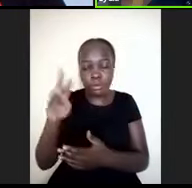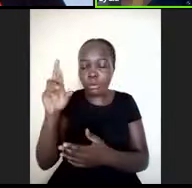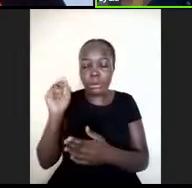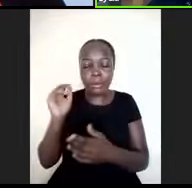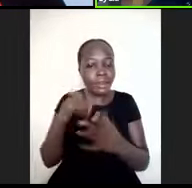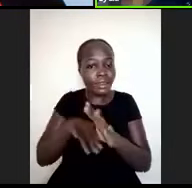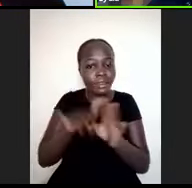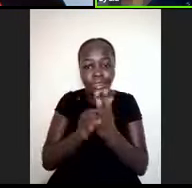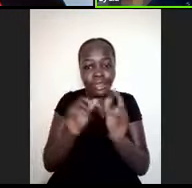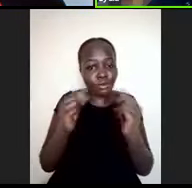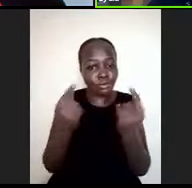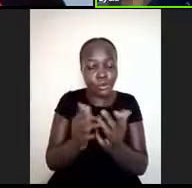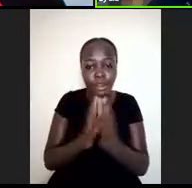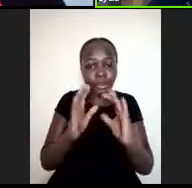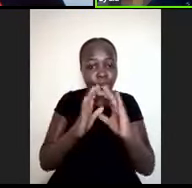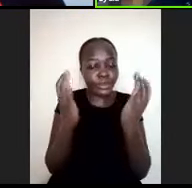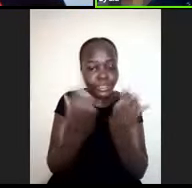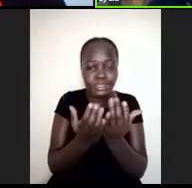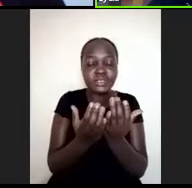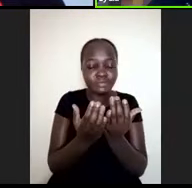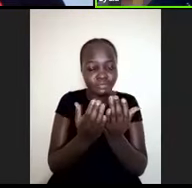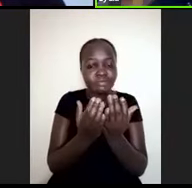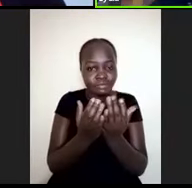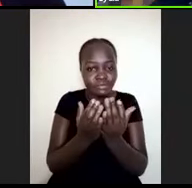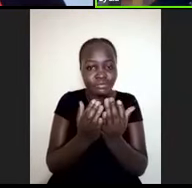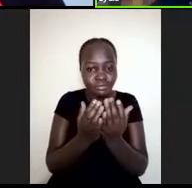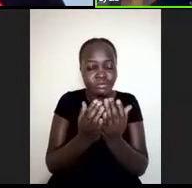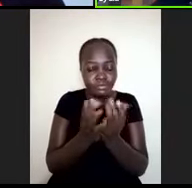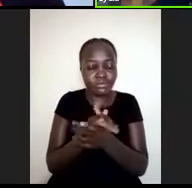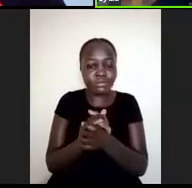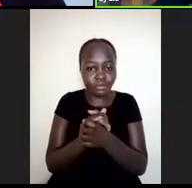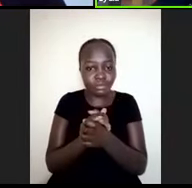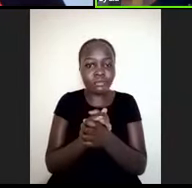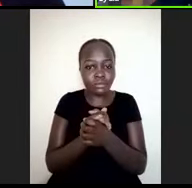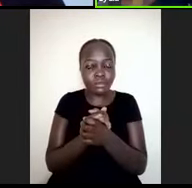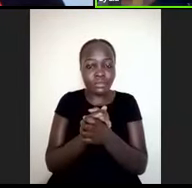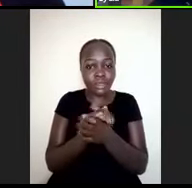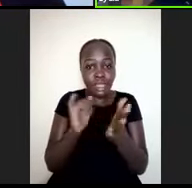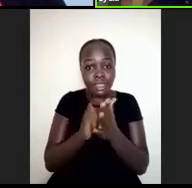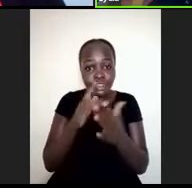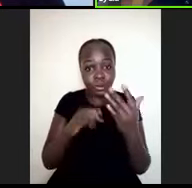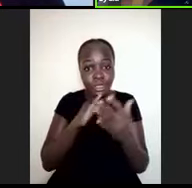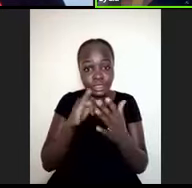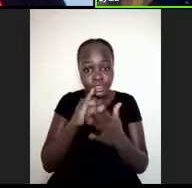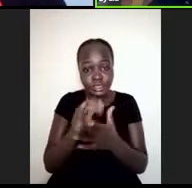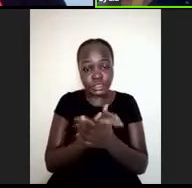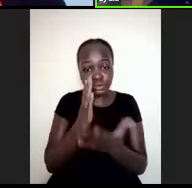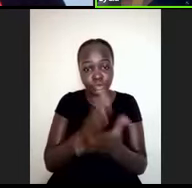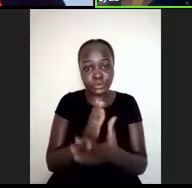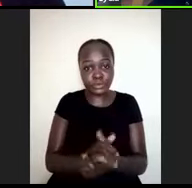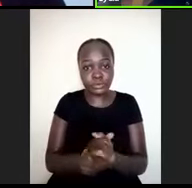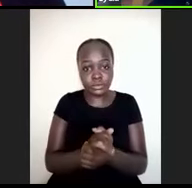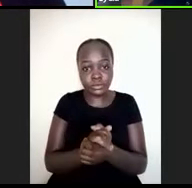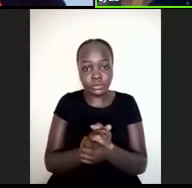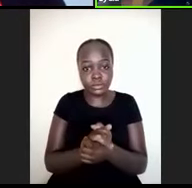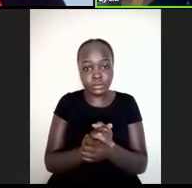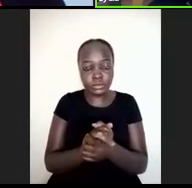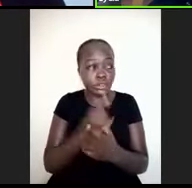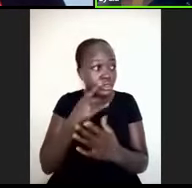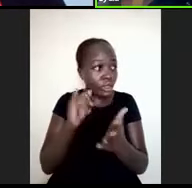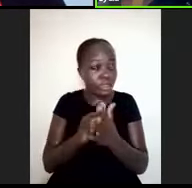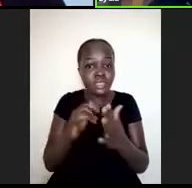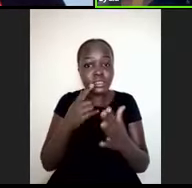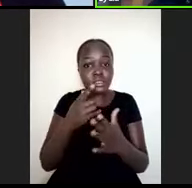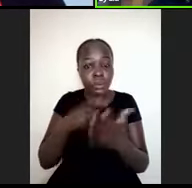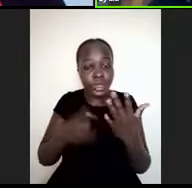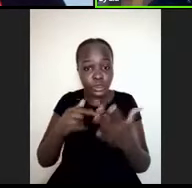in this behavior, homosexuality, really, that's what it is. And so that's where we need to talk about